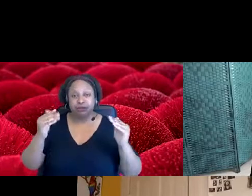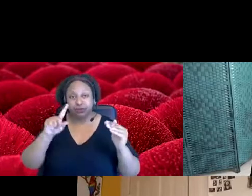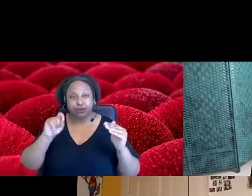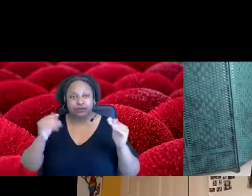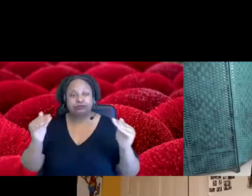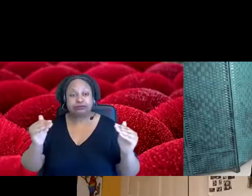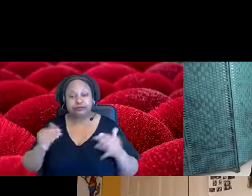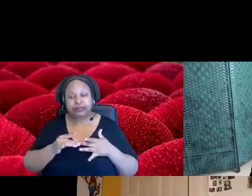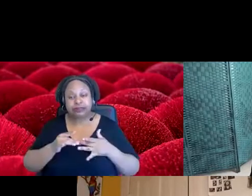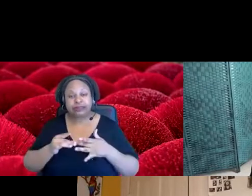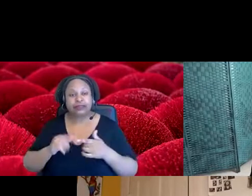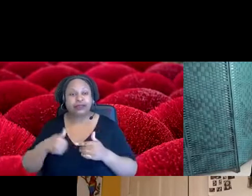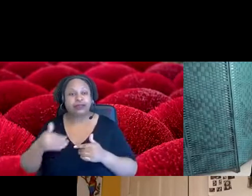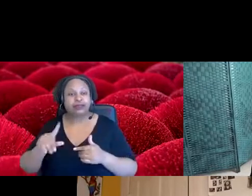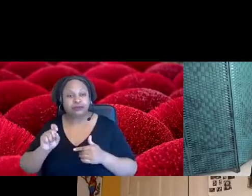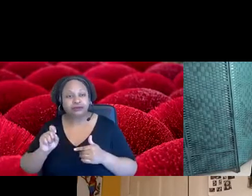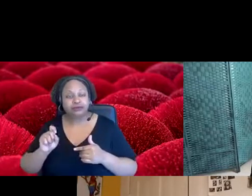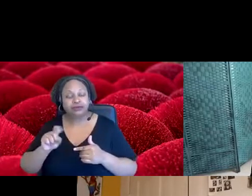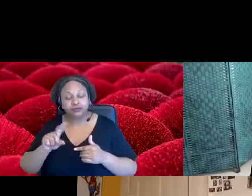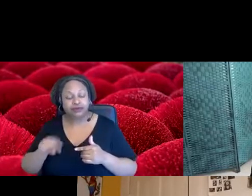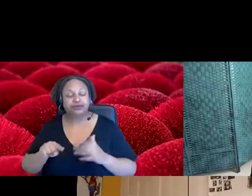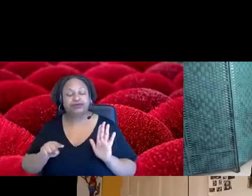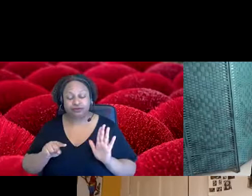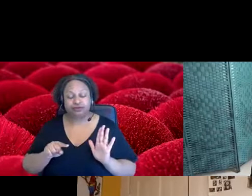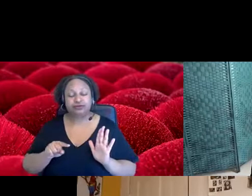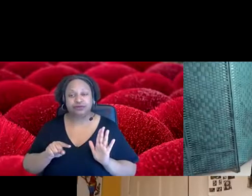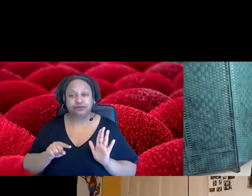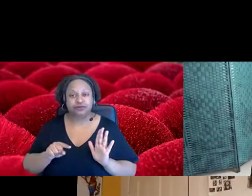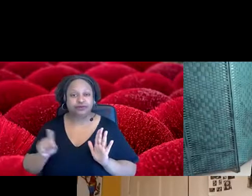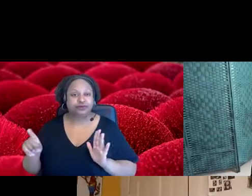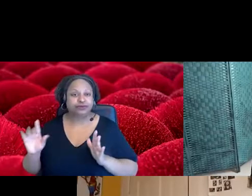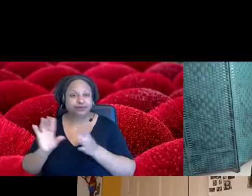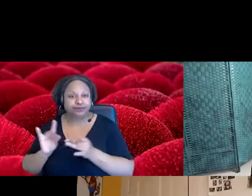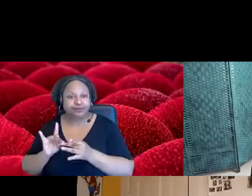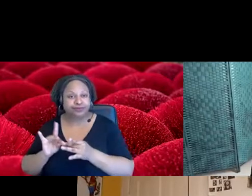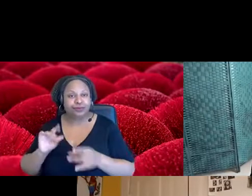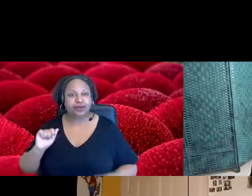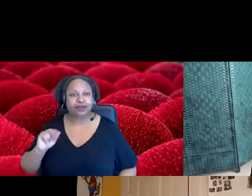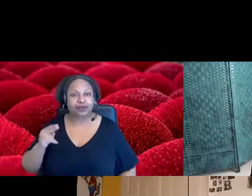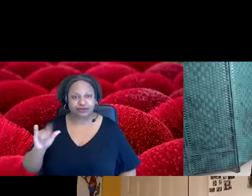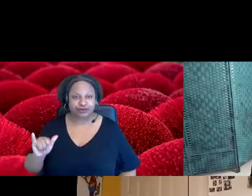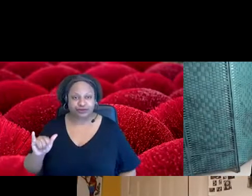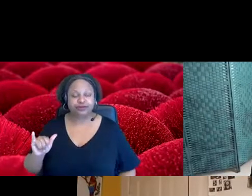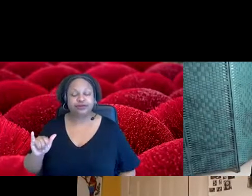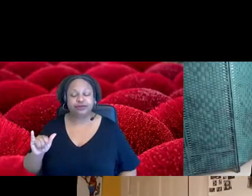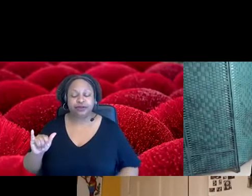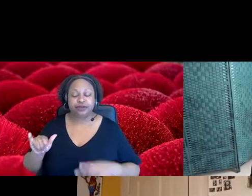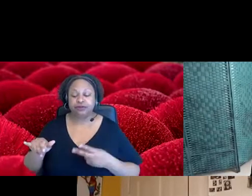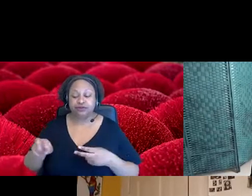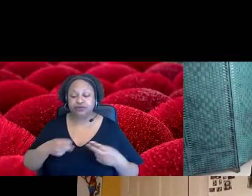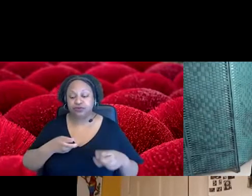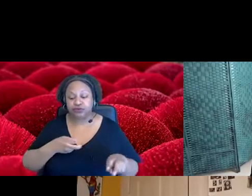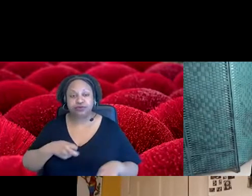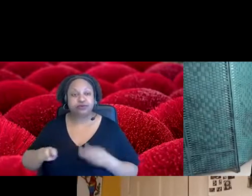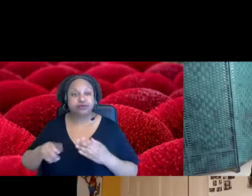an analogy, but, you know, we are losing a lot of our art spaces in Toronto. And so I'm wondering if you all have any